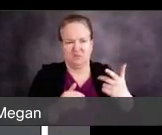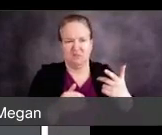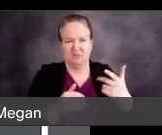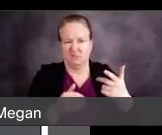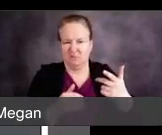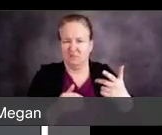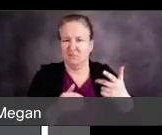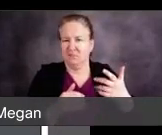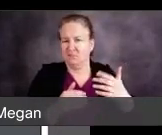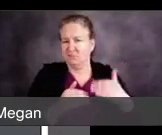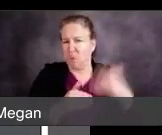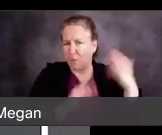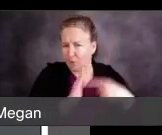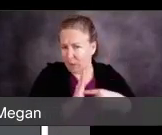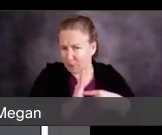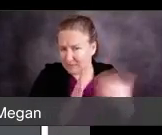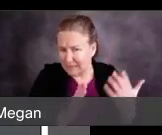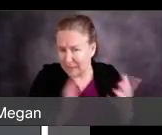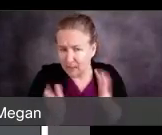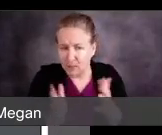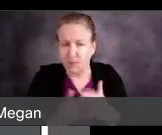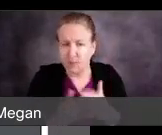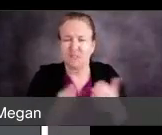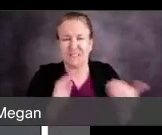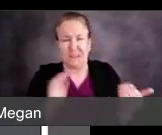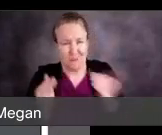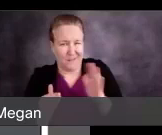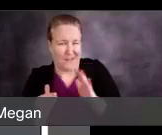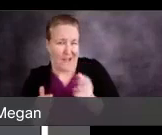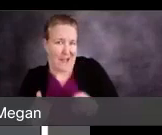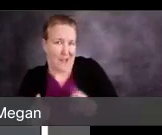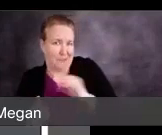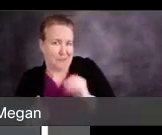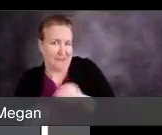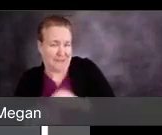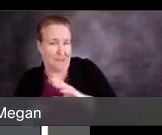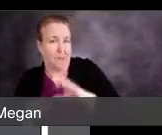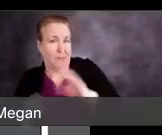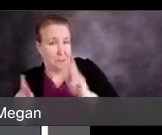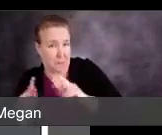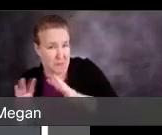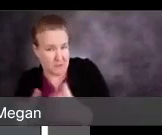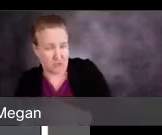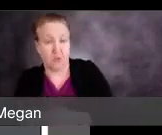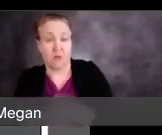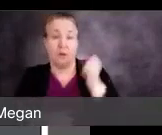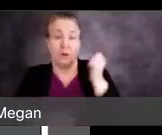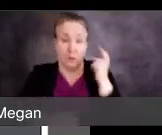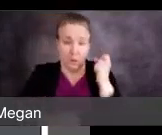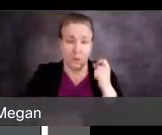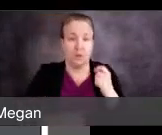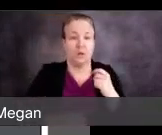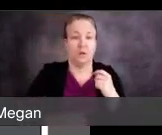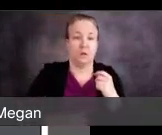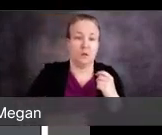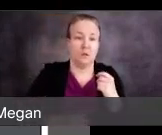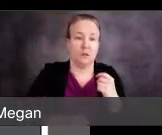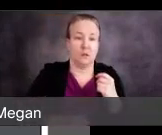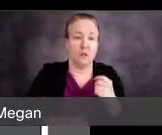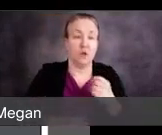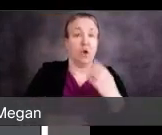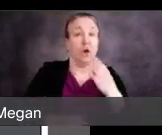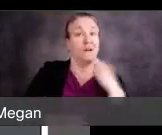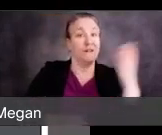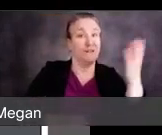relative to their share of the population. Also note that cases are continuing to increase in those 14 years of age and